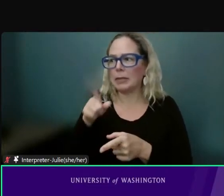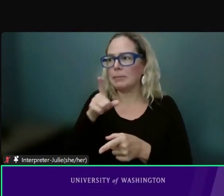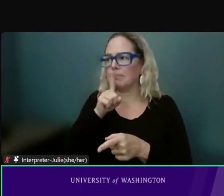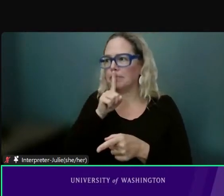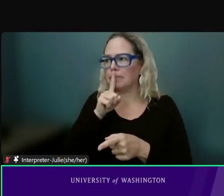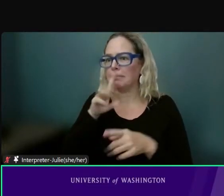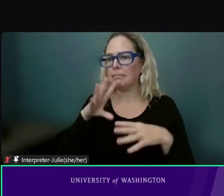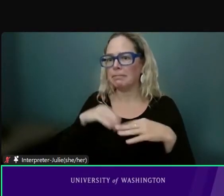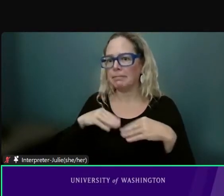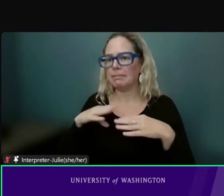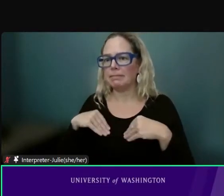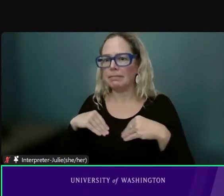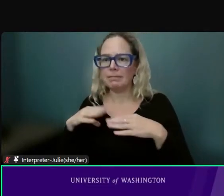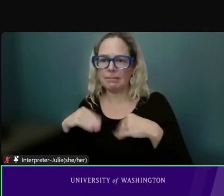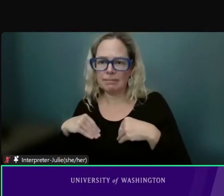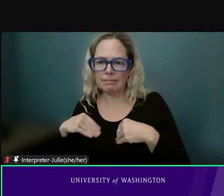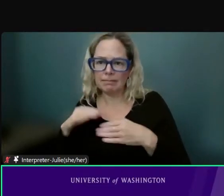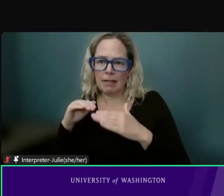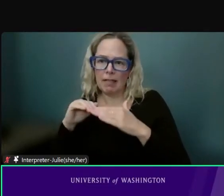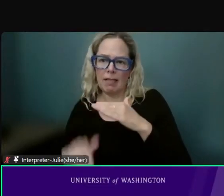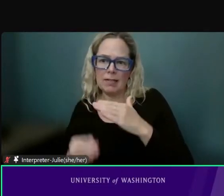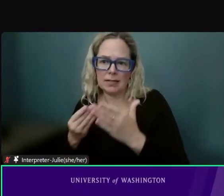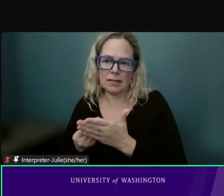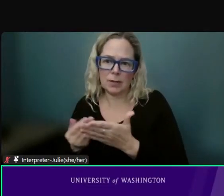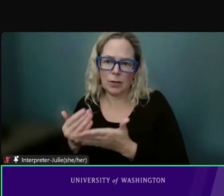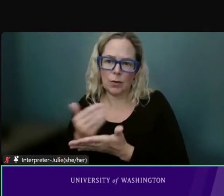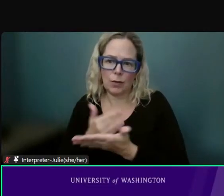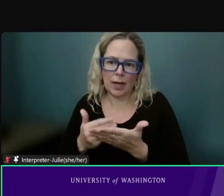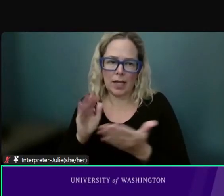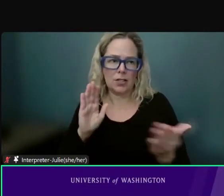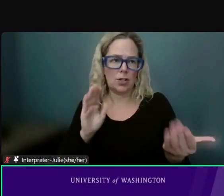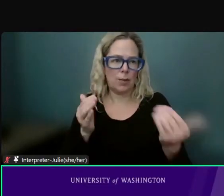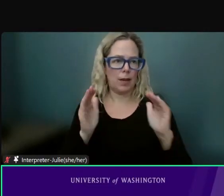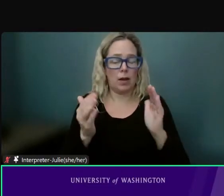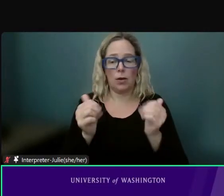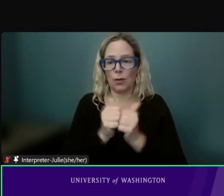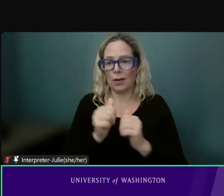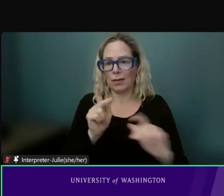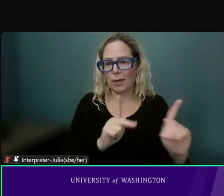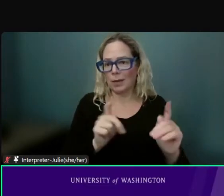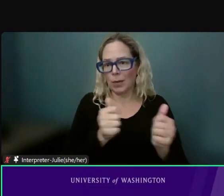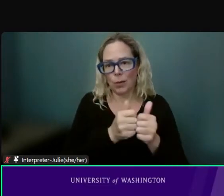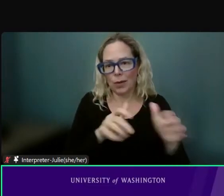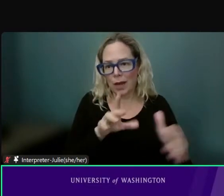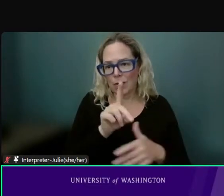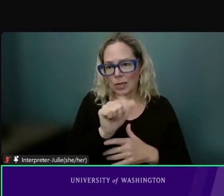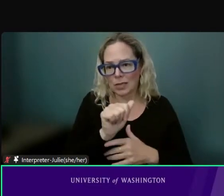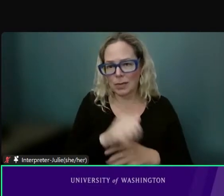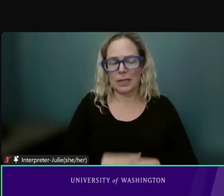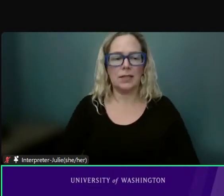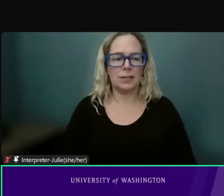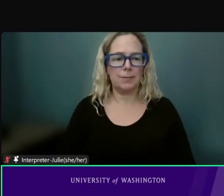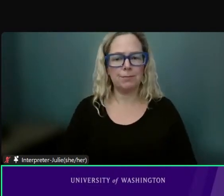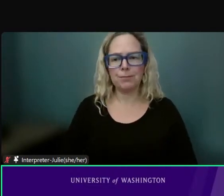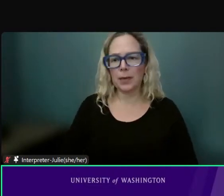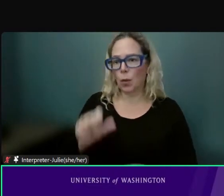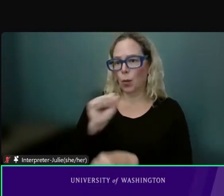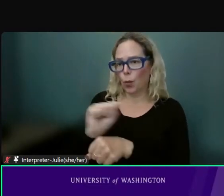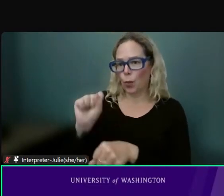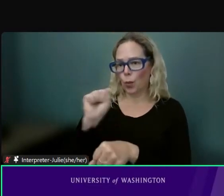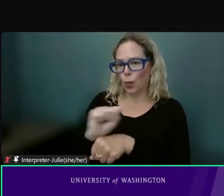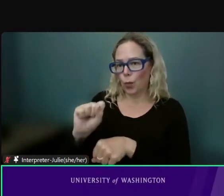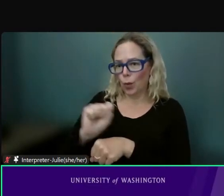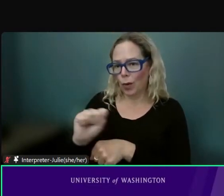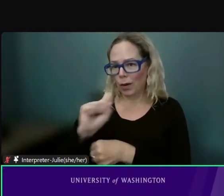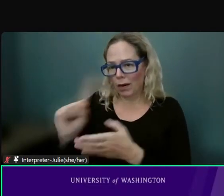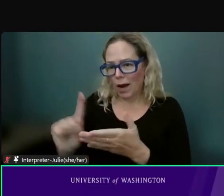with disabilities. Next slide, please. In terms of work hours, healthcare or